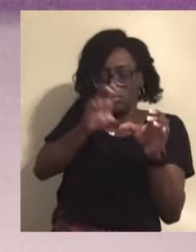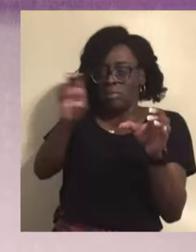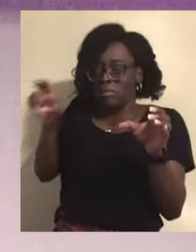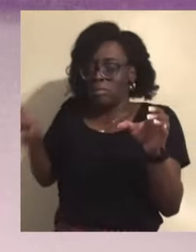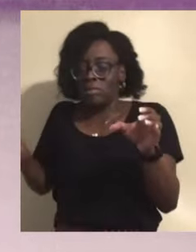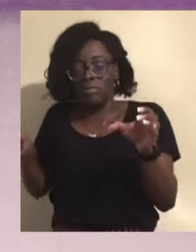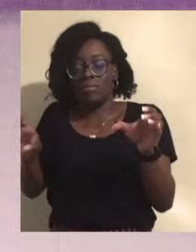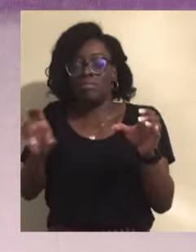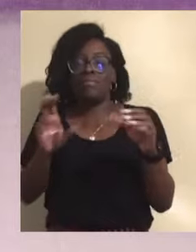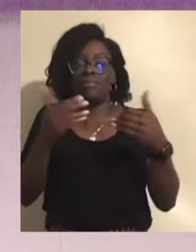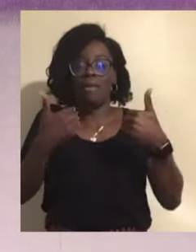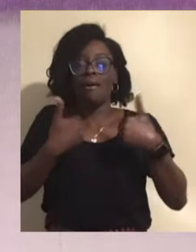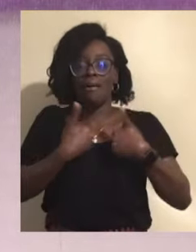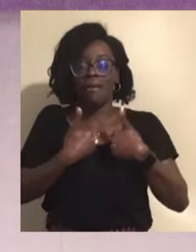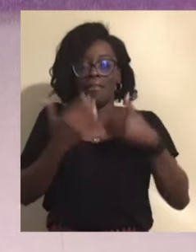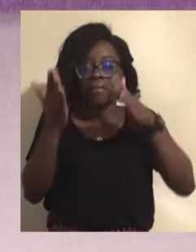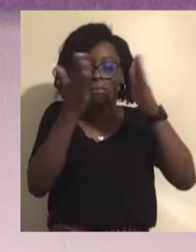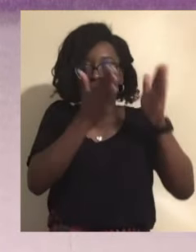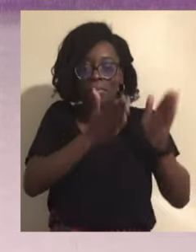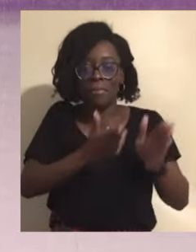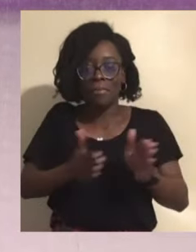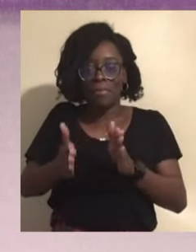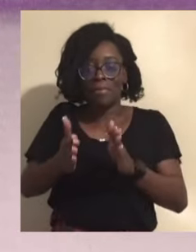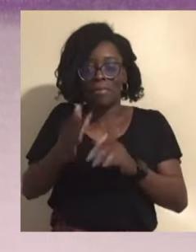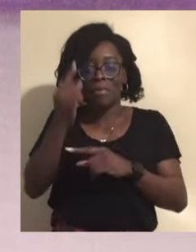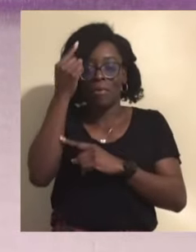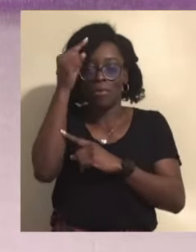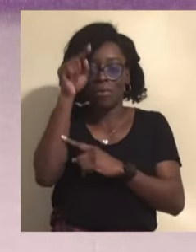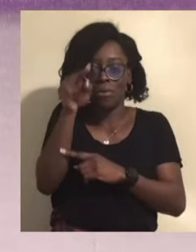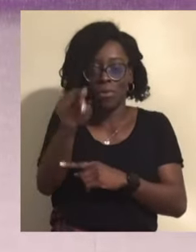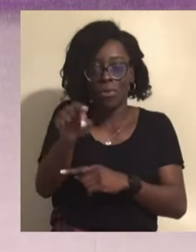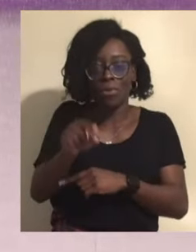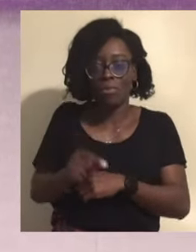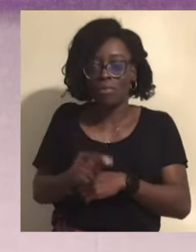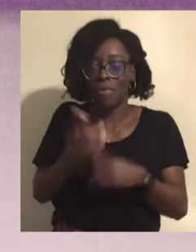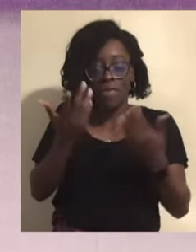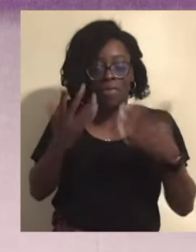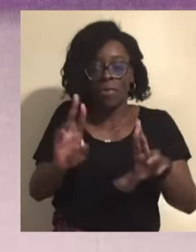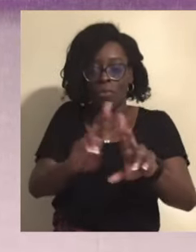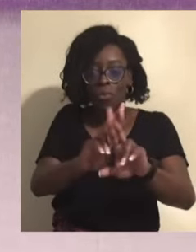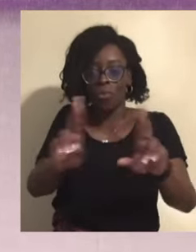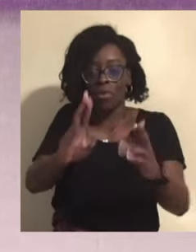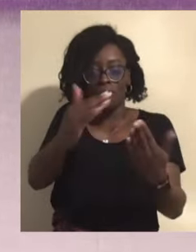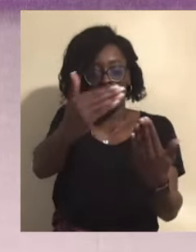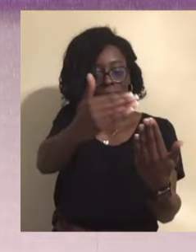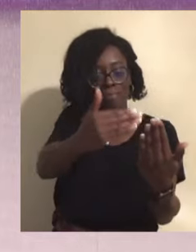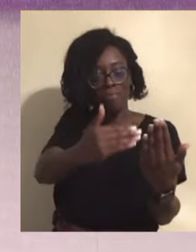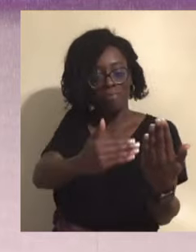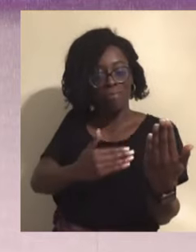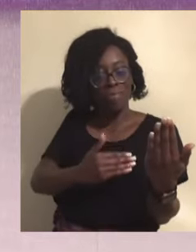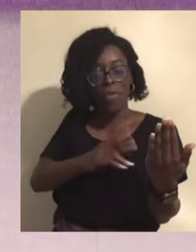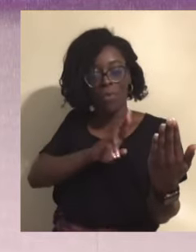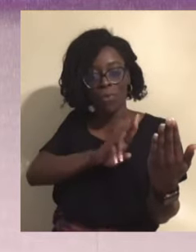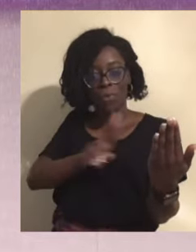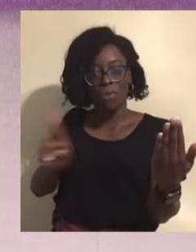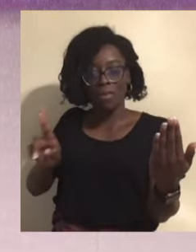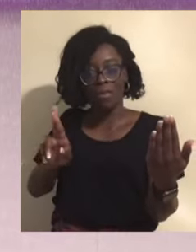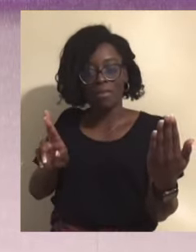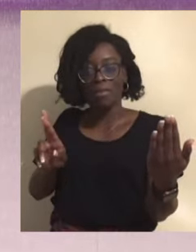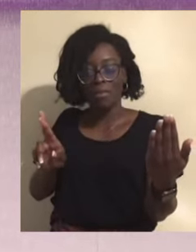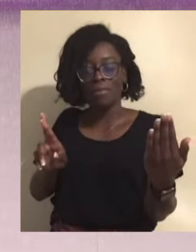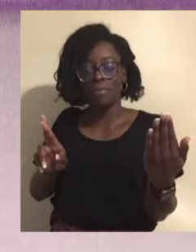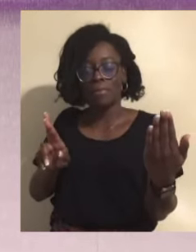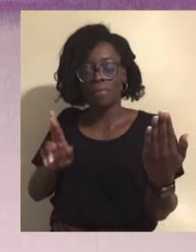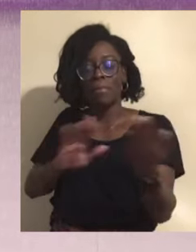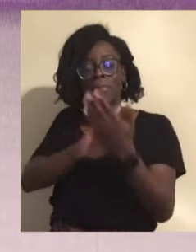got a blueprint all laid out. And everything here is to prosper you, to give you